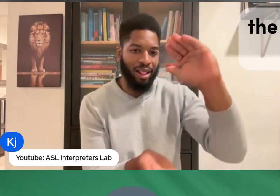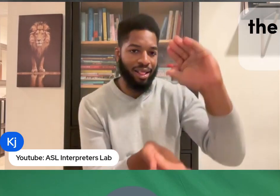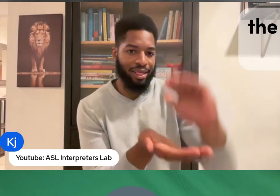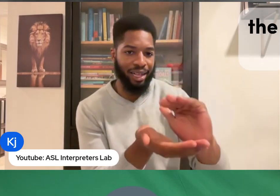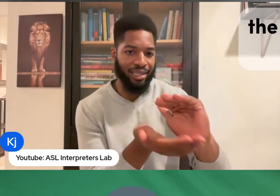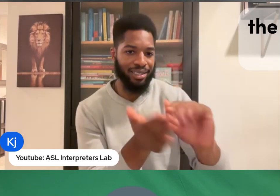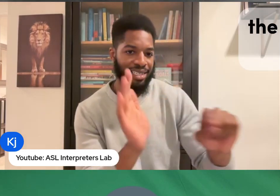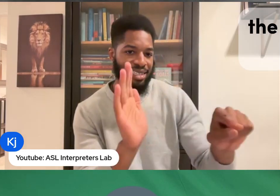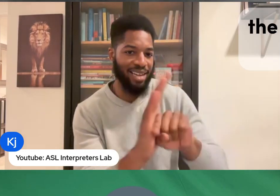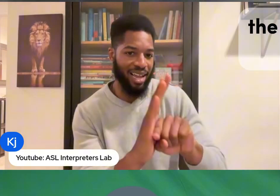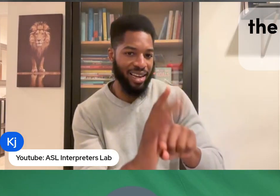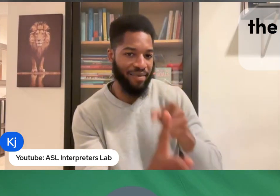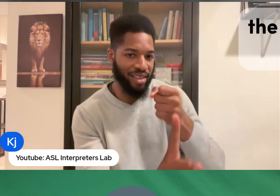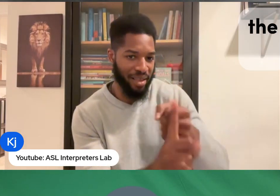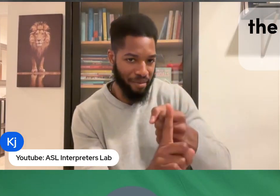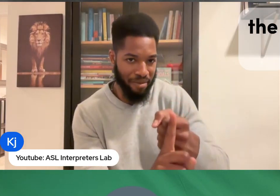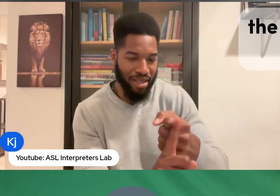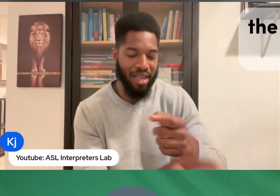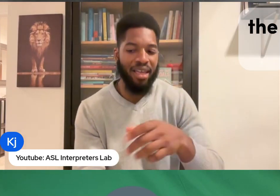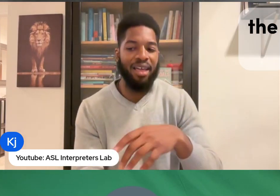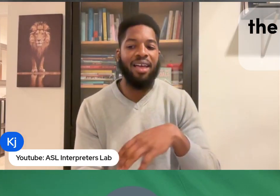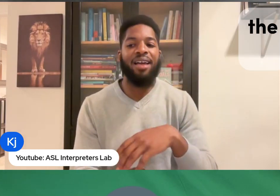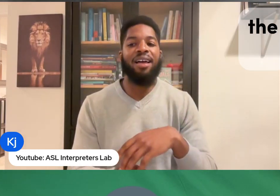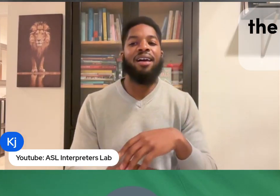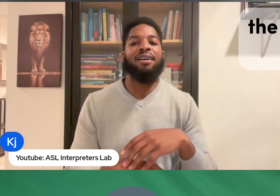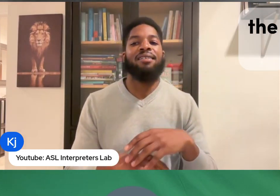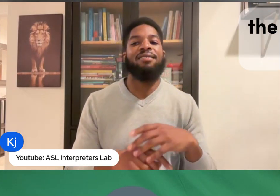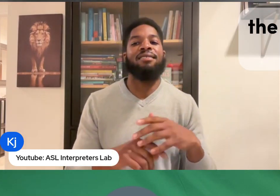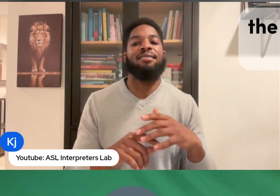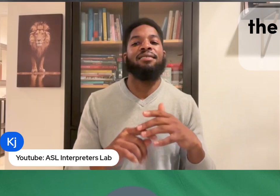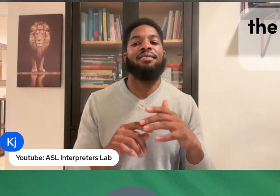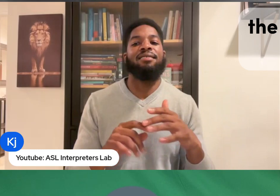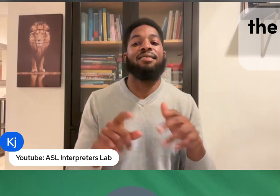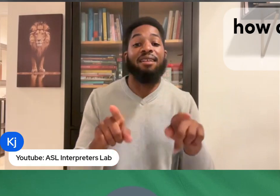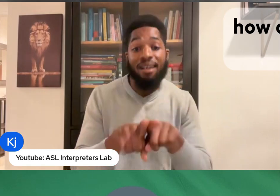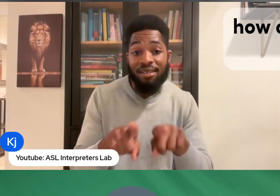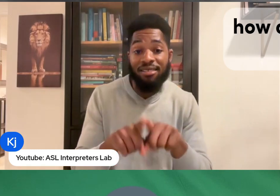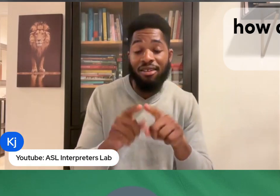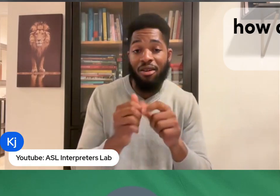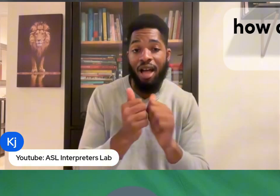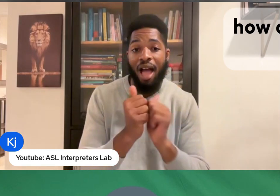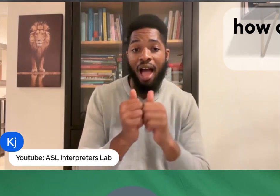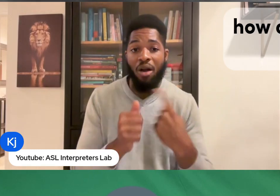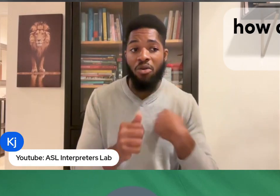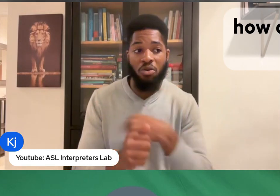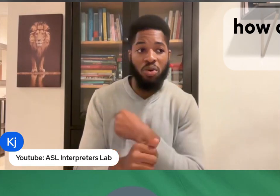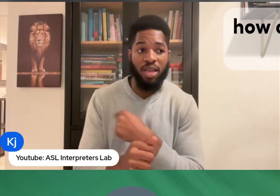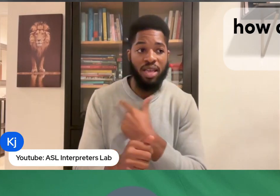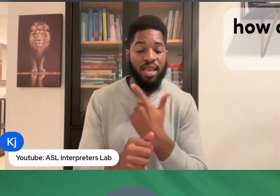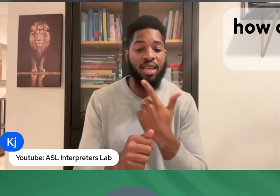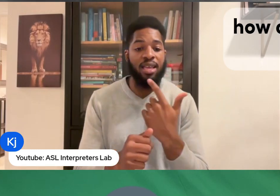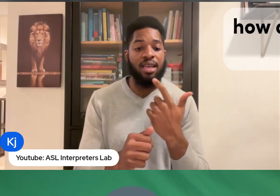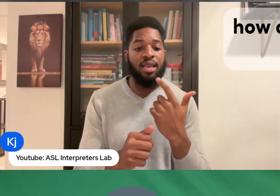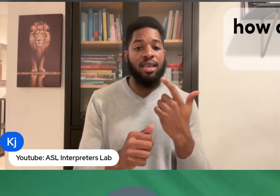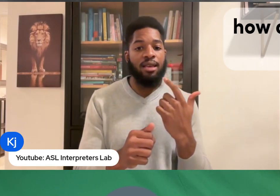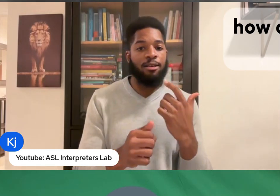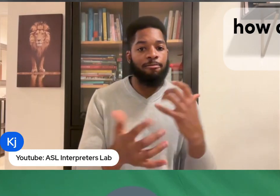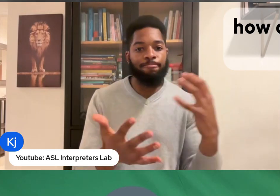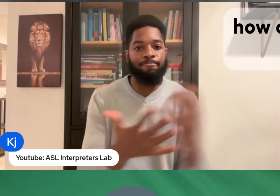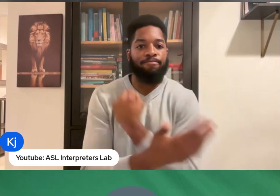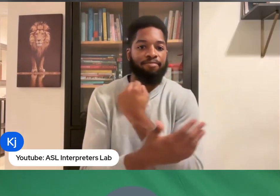impact, and then how do we adversely, how do we maximize the positive